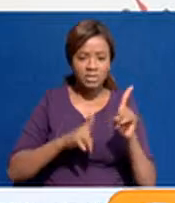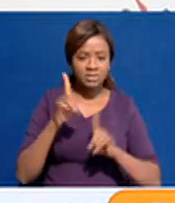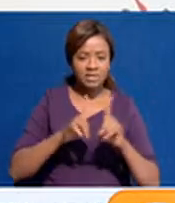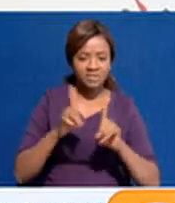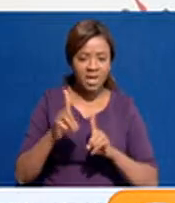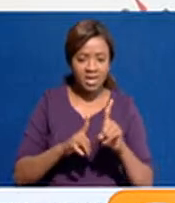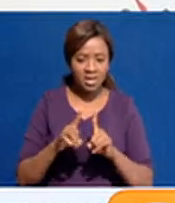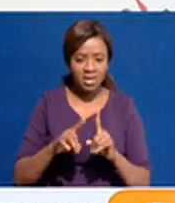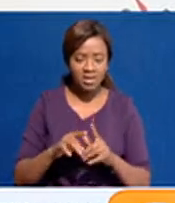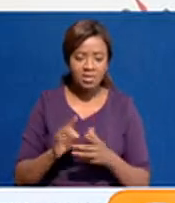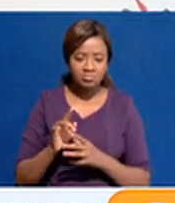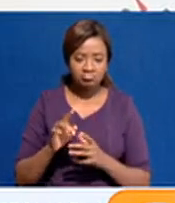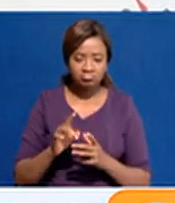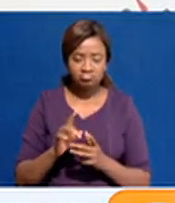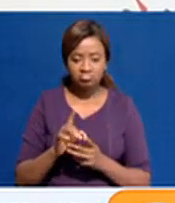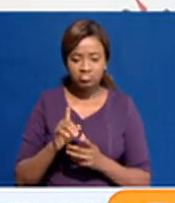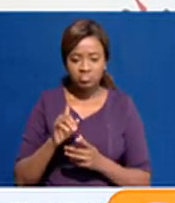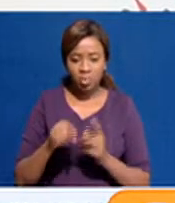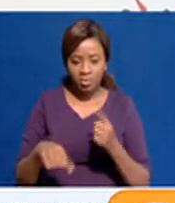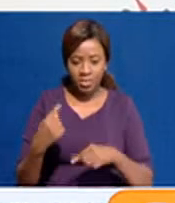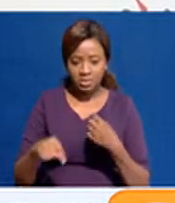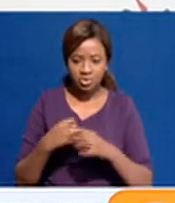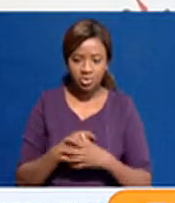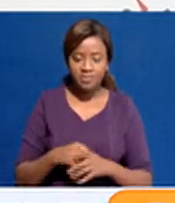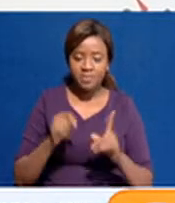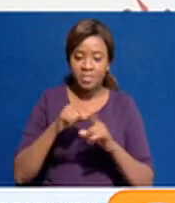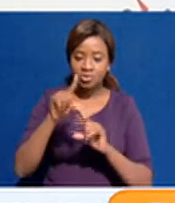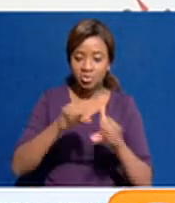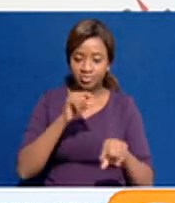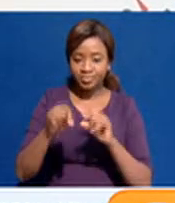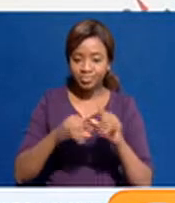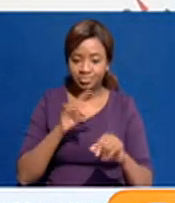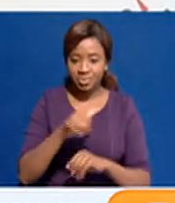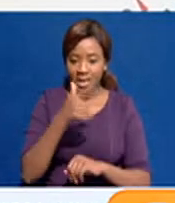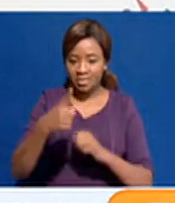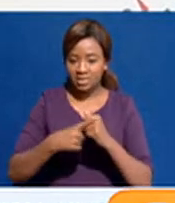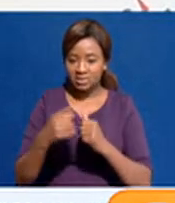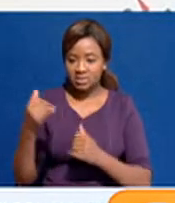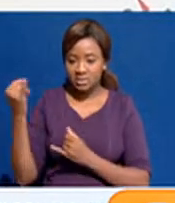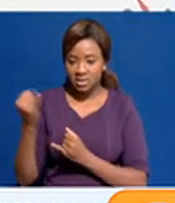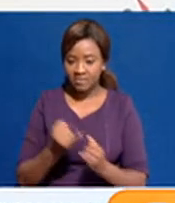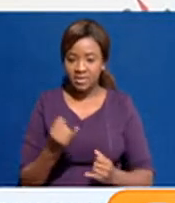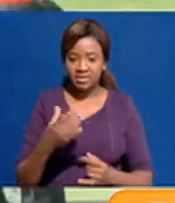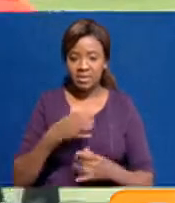as well as selection of 6 other invited players.